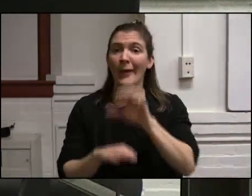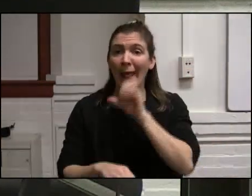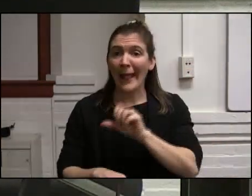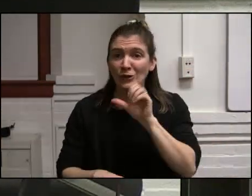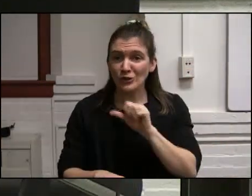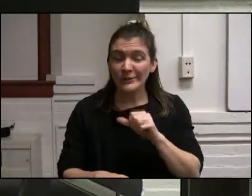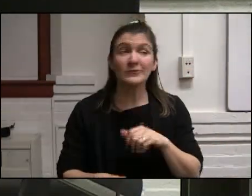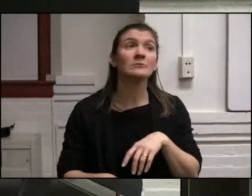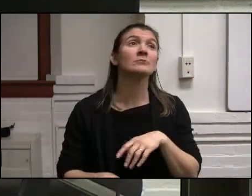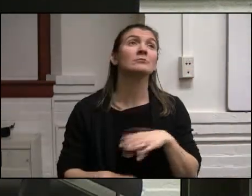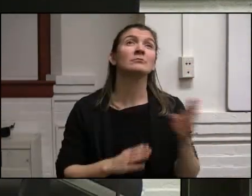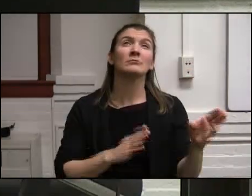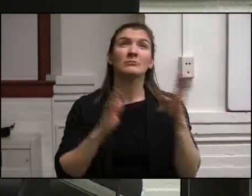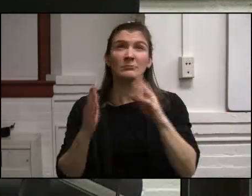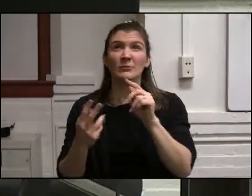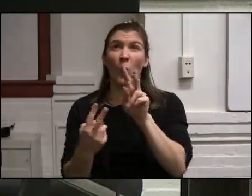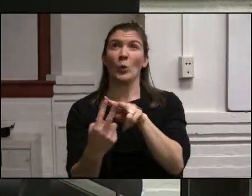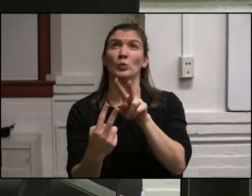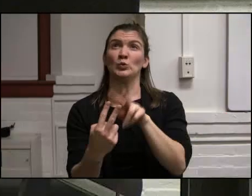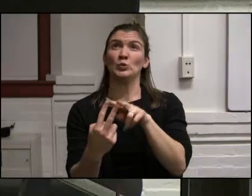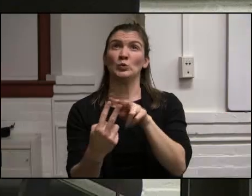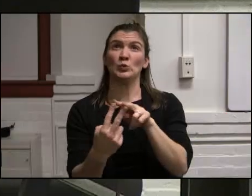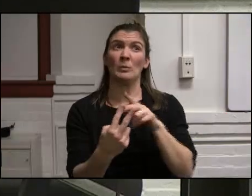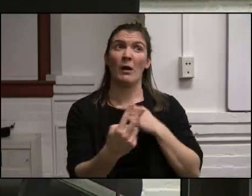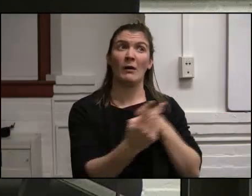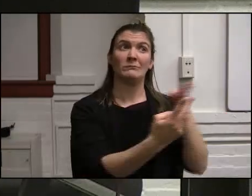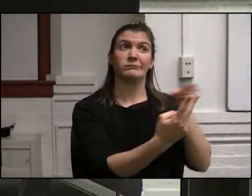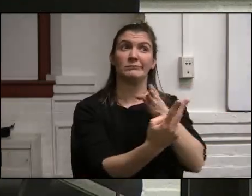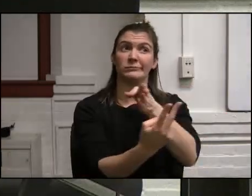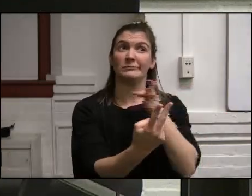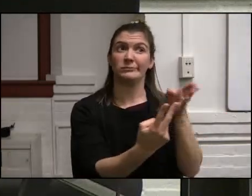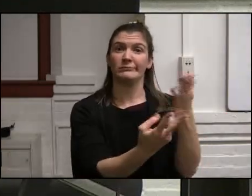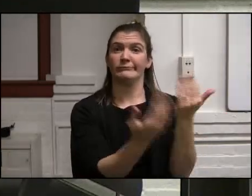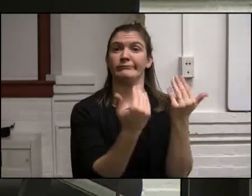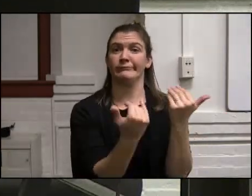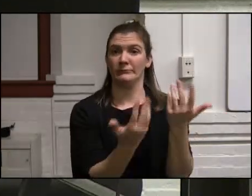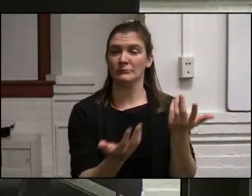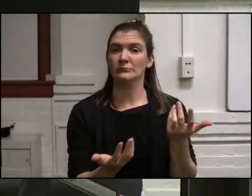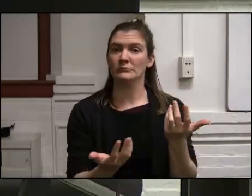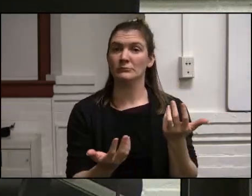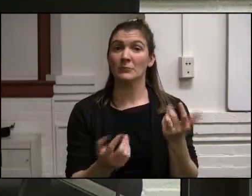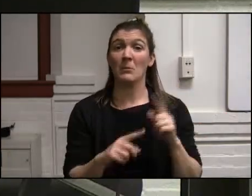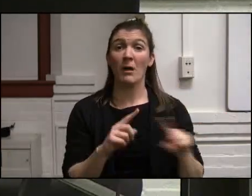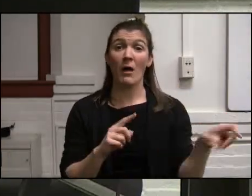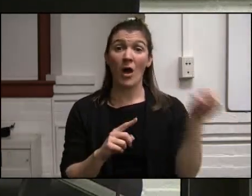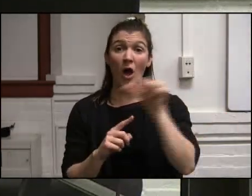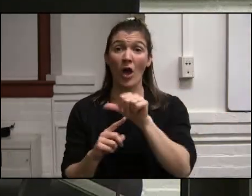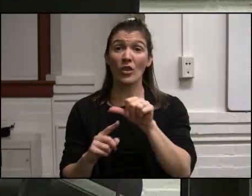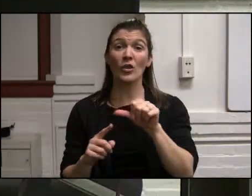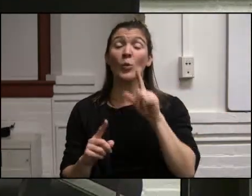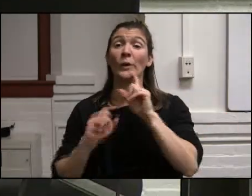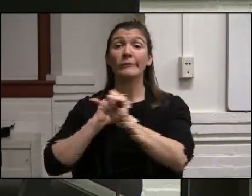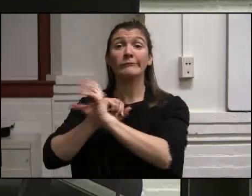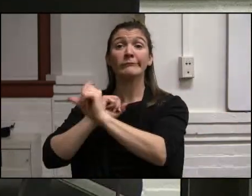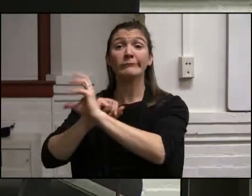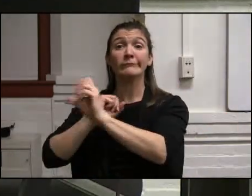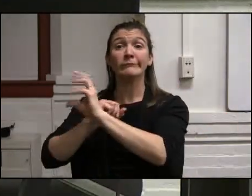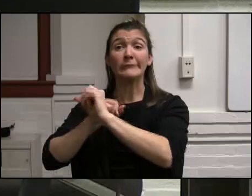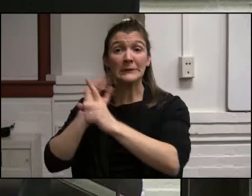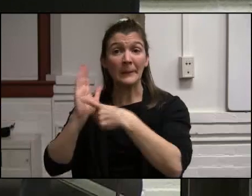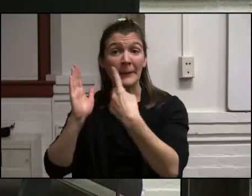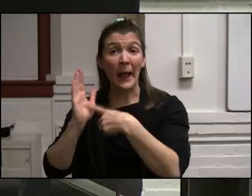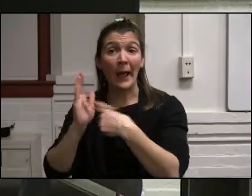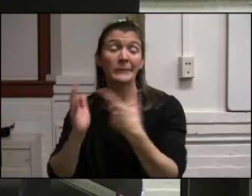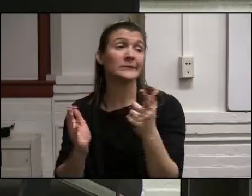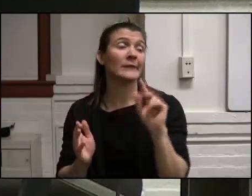Aging. Those two tend to be our biggest referral sources, but we do media advertising from time to